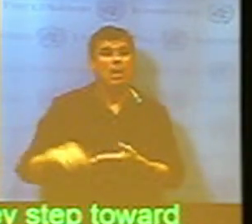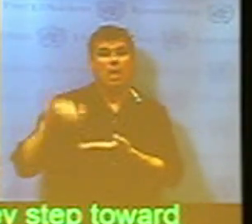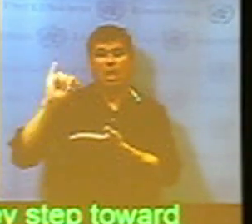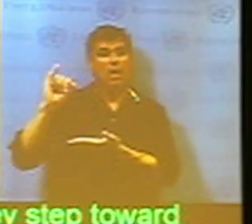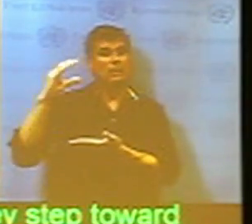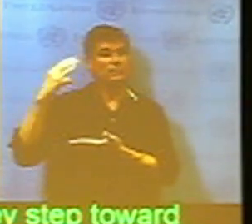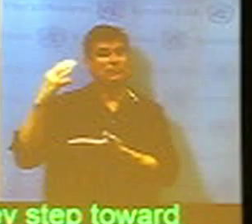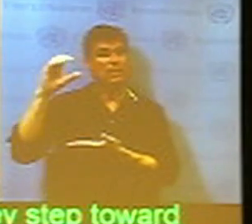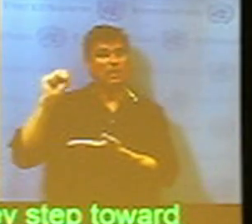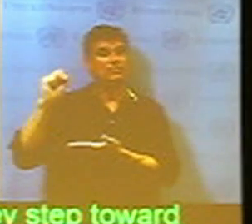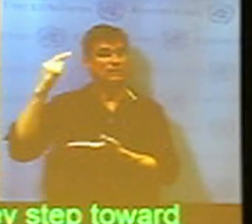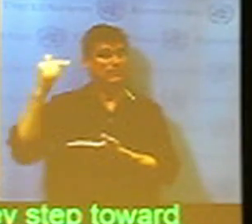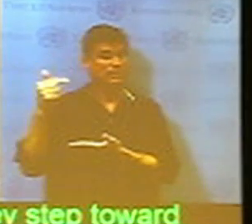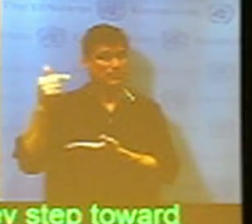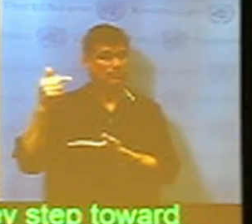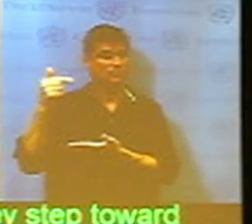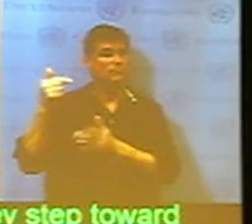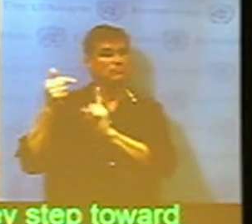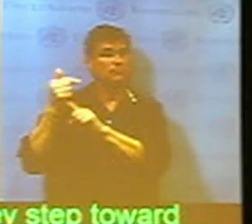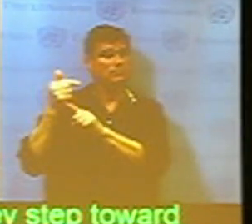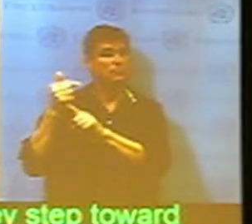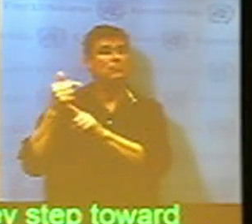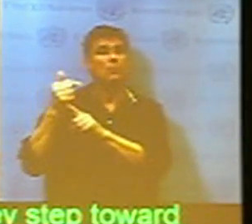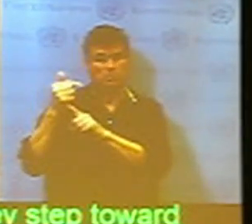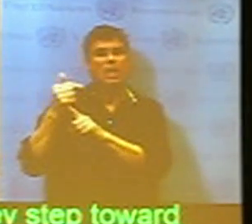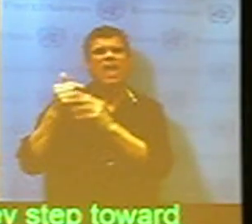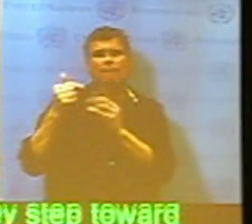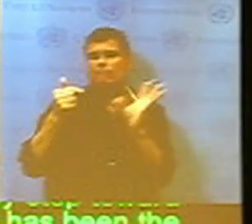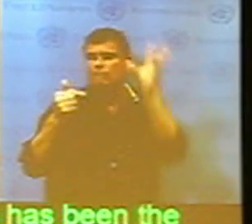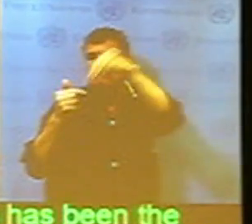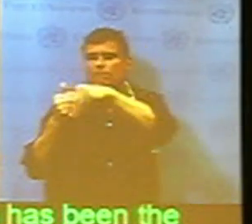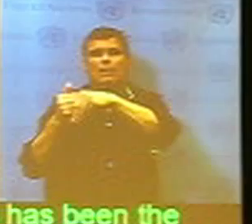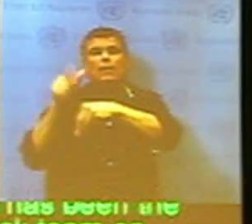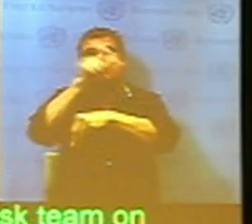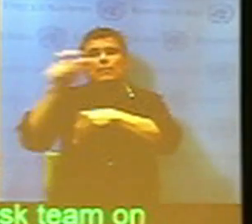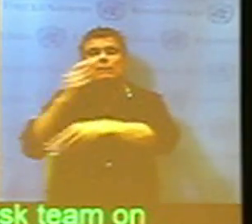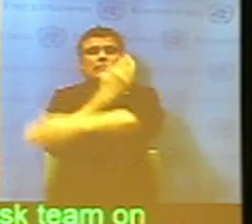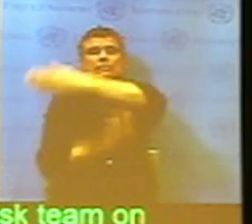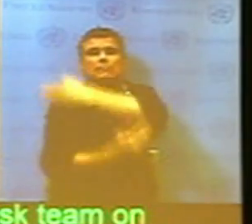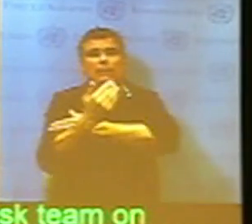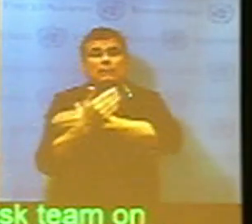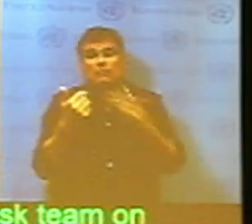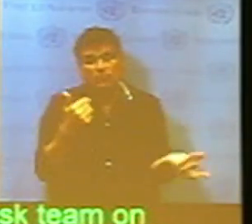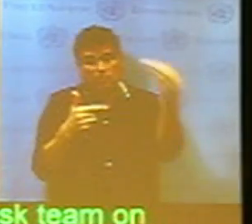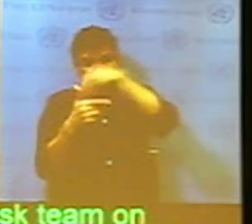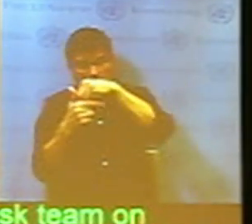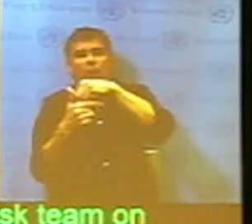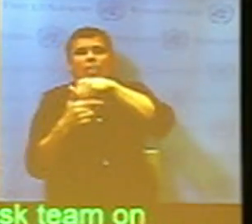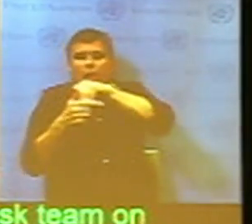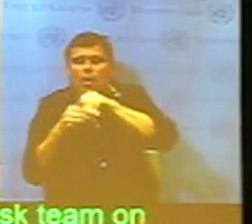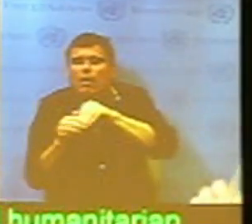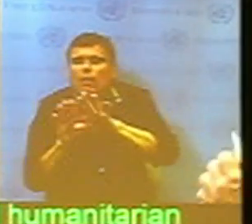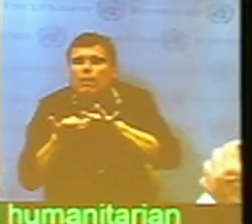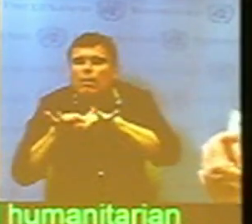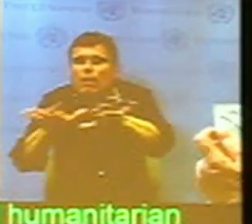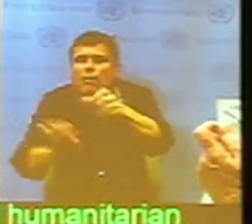with Disabilities in Humanitarian Action. And you'll shortly be hearing more from Mr. Abdullah from the Arab Organisation of Persons